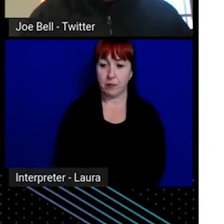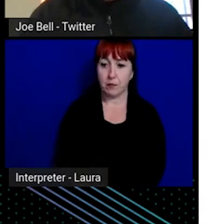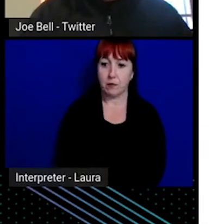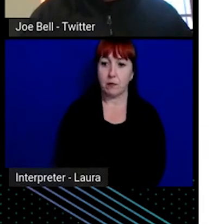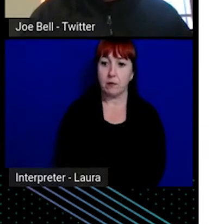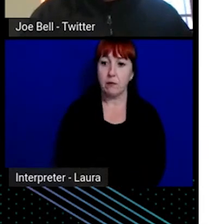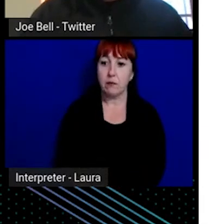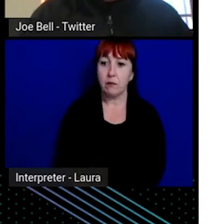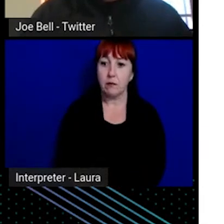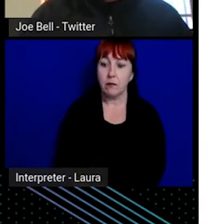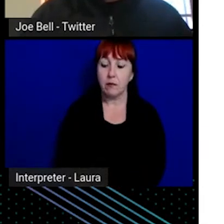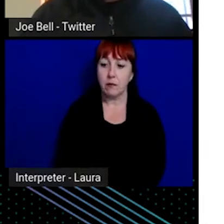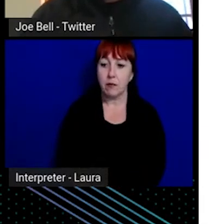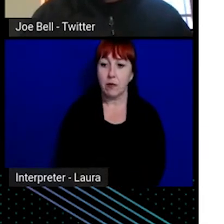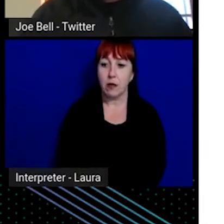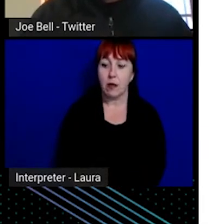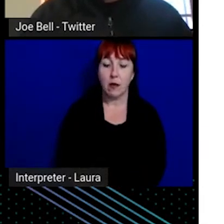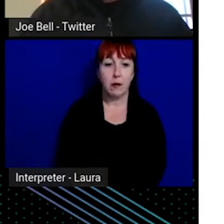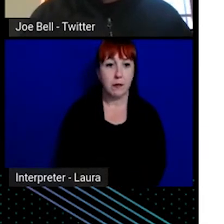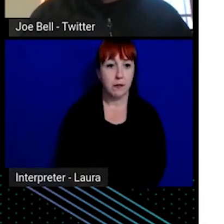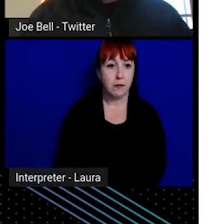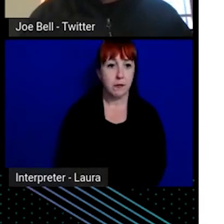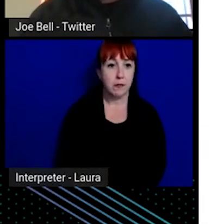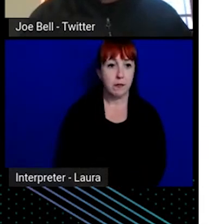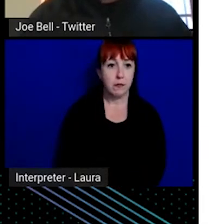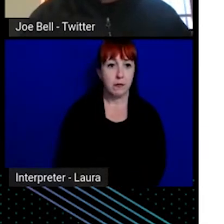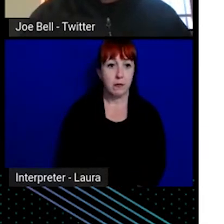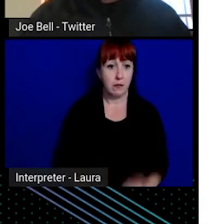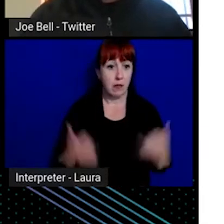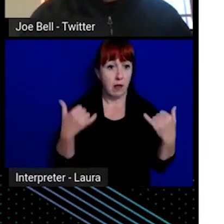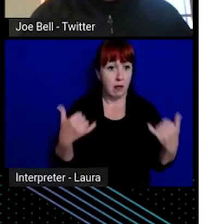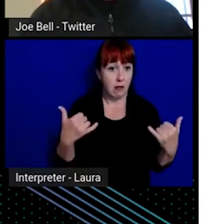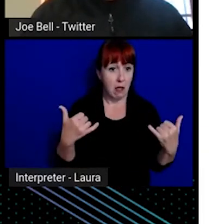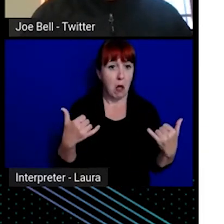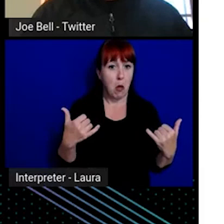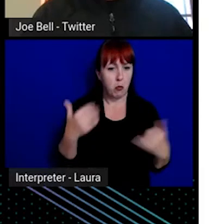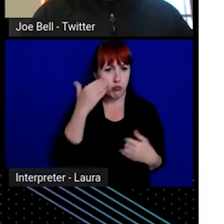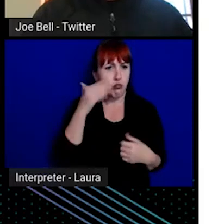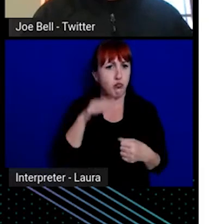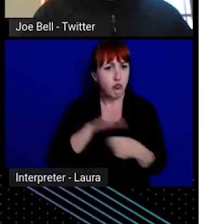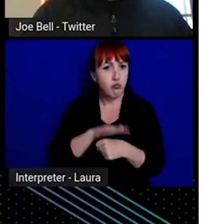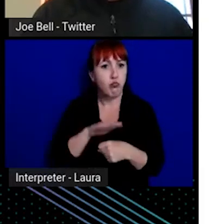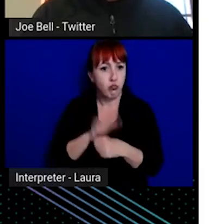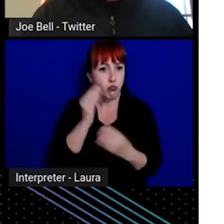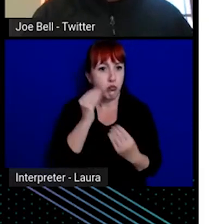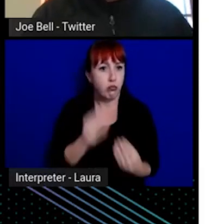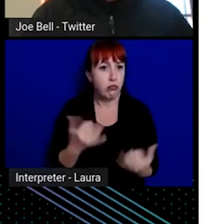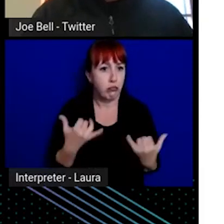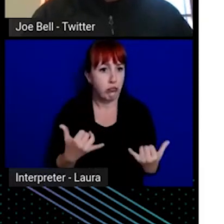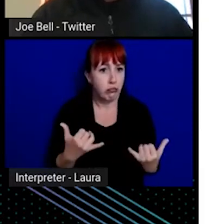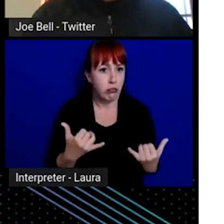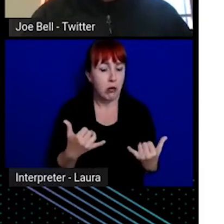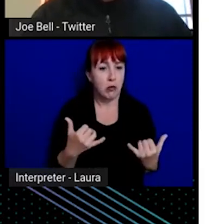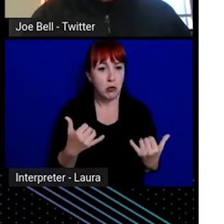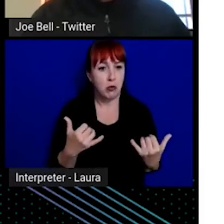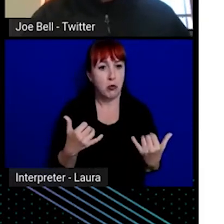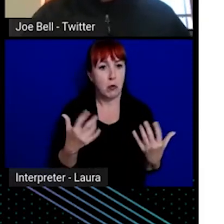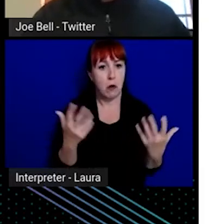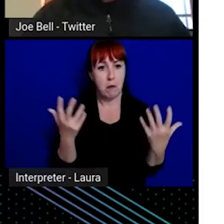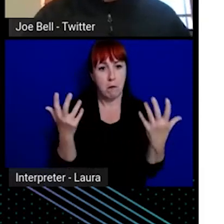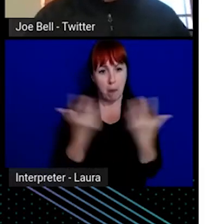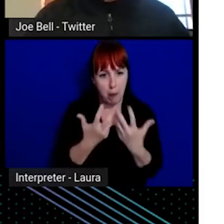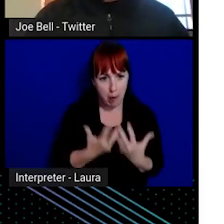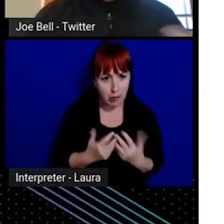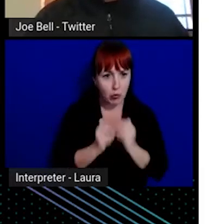And so with that, we now have enough information to um, stitch it together. So I was able to